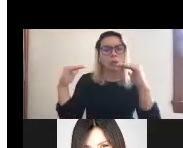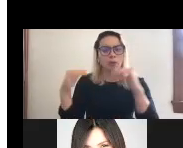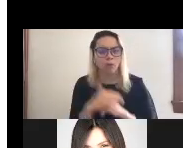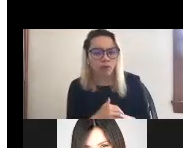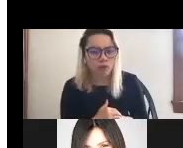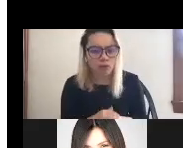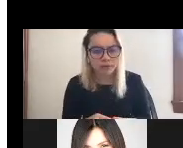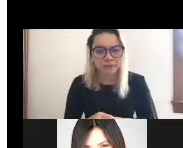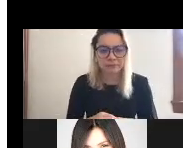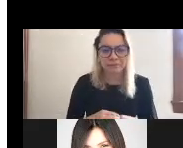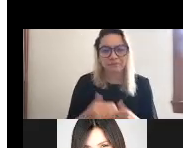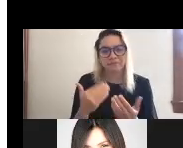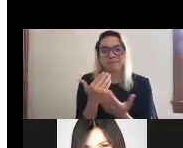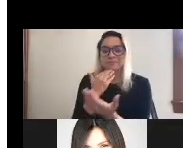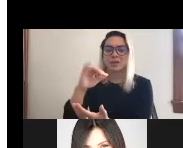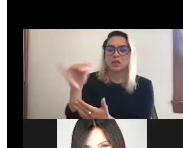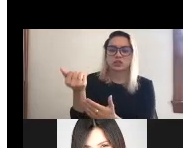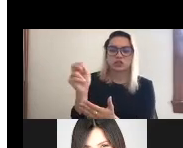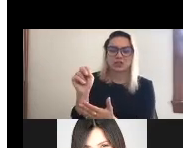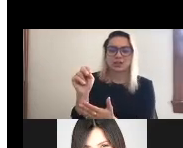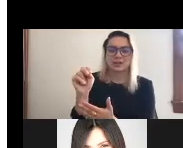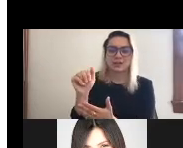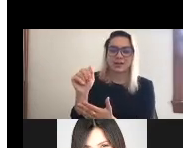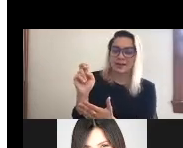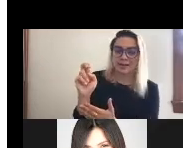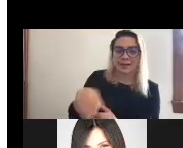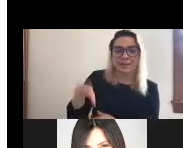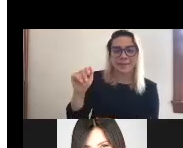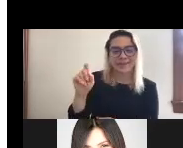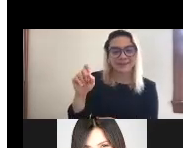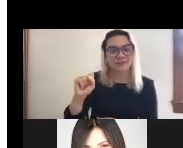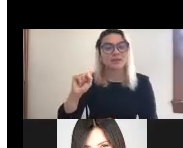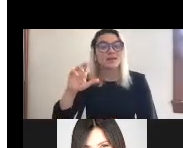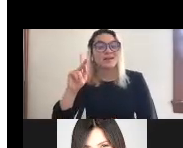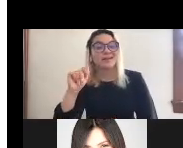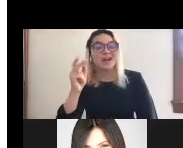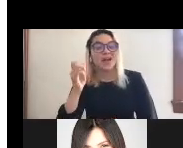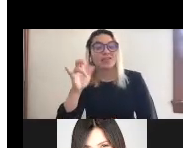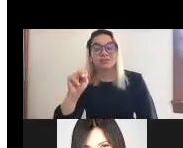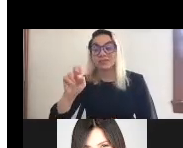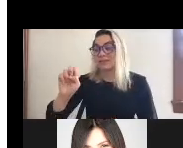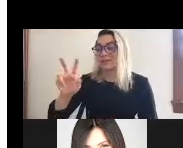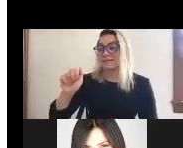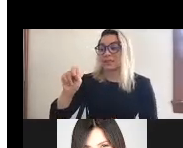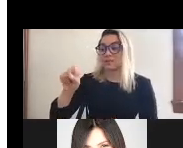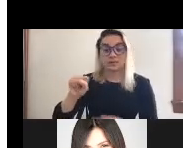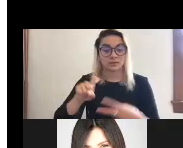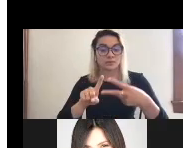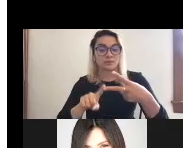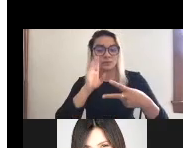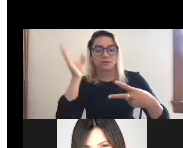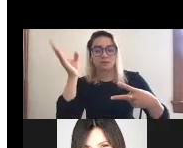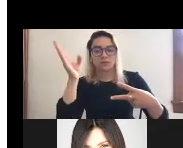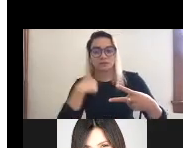Bates and Catherine Evans. And I am going to stop sharing my screen. So Janae and Catherine, you can share